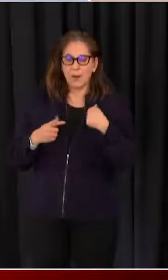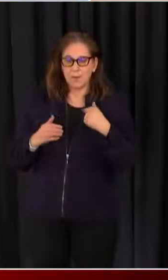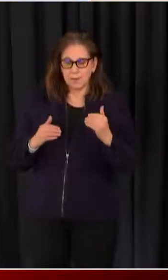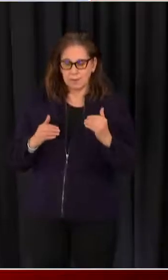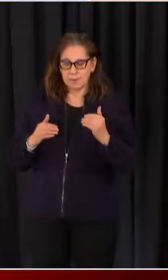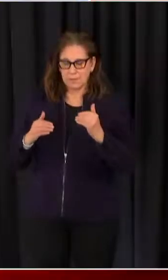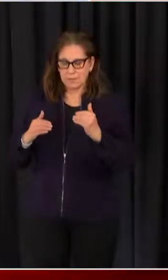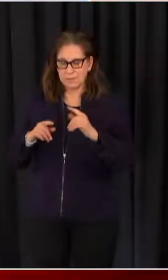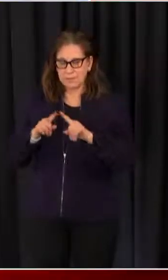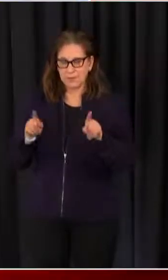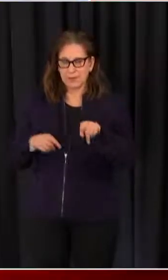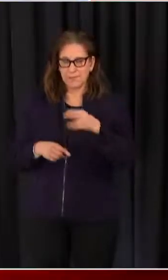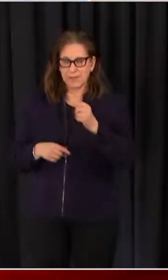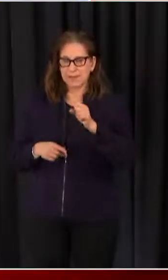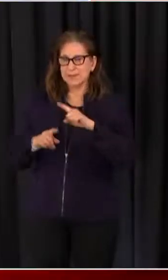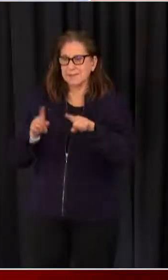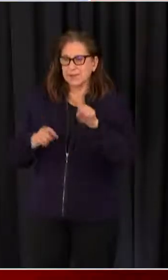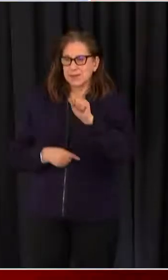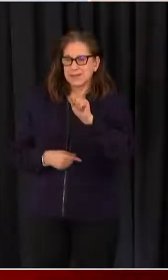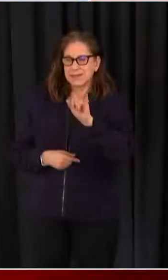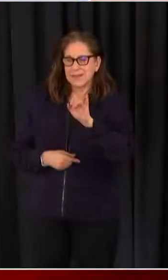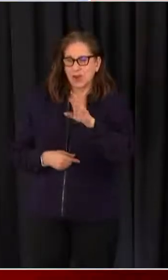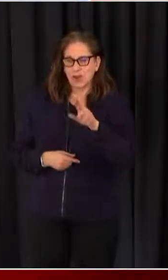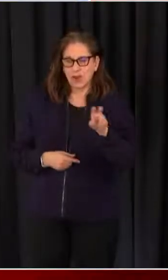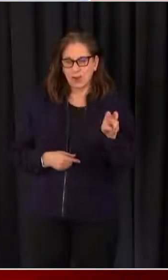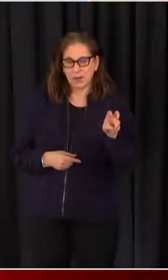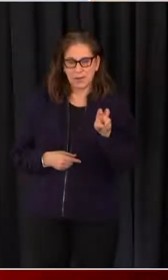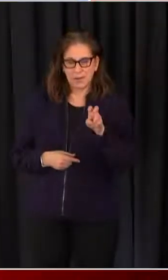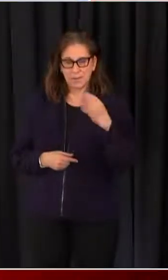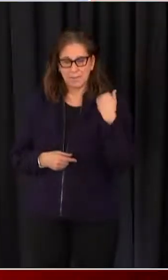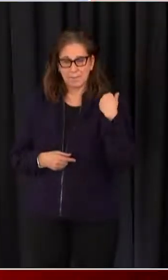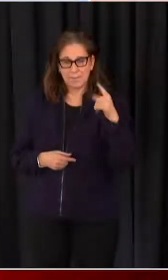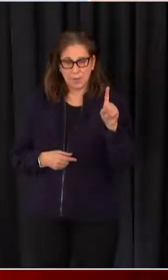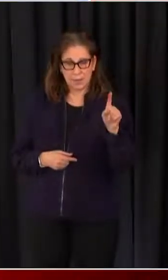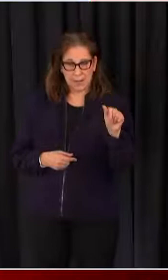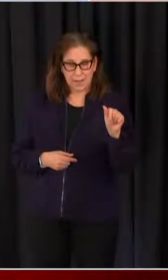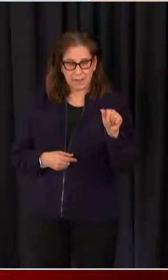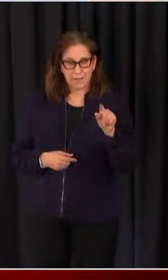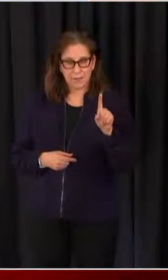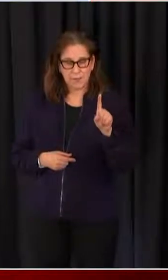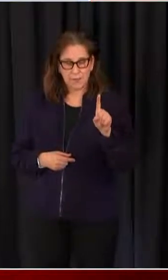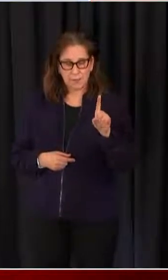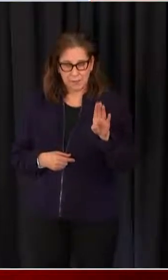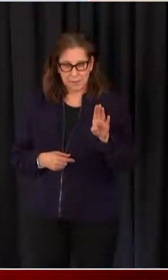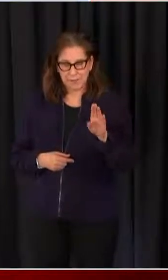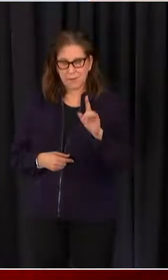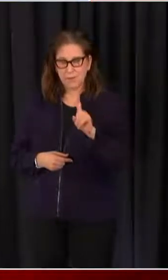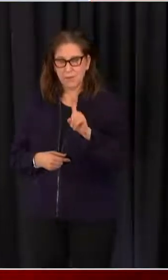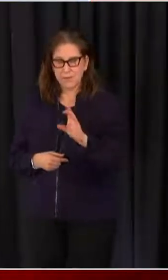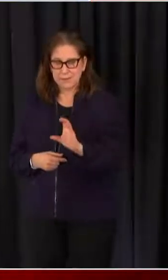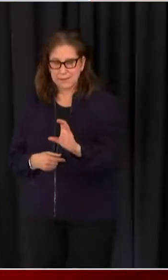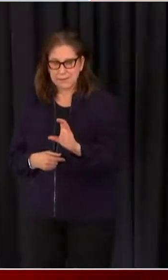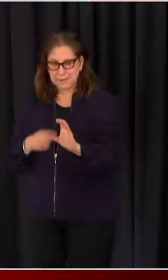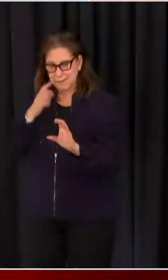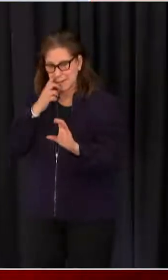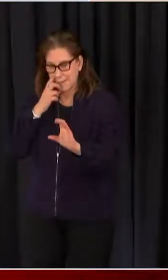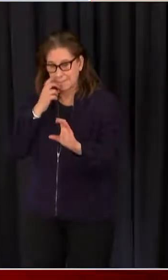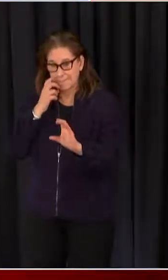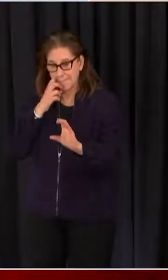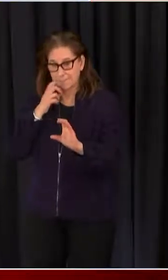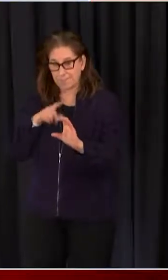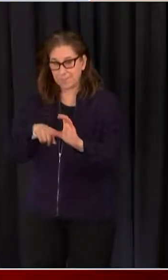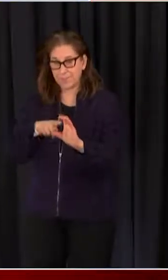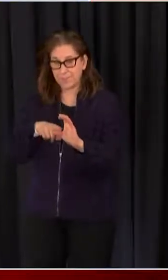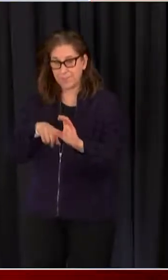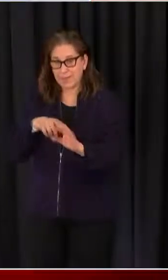So right now we're in phase 1C, tier 1, only activating the 18 to 64-year-olds with qualifying conditions. When we